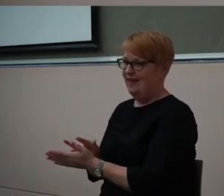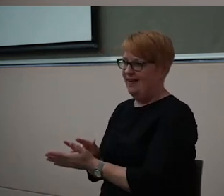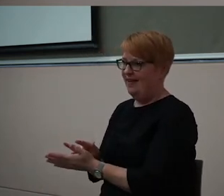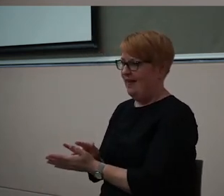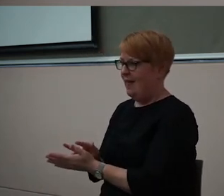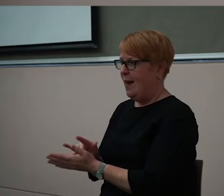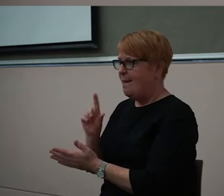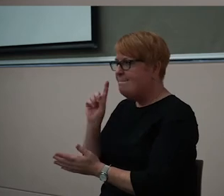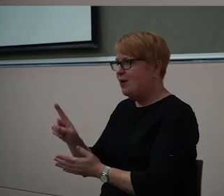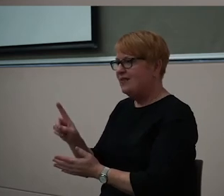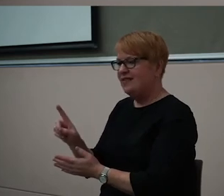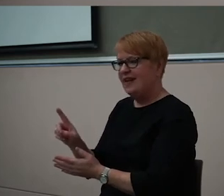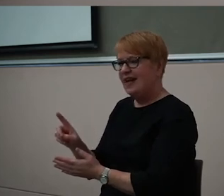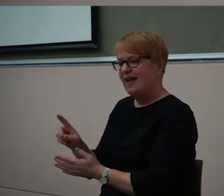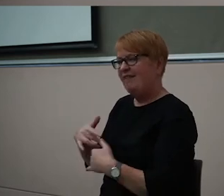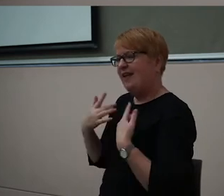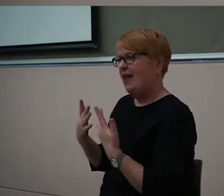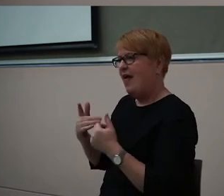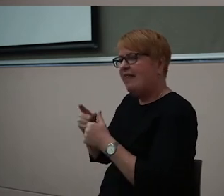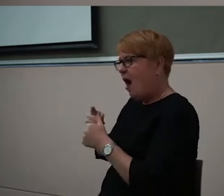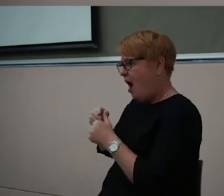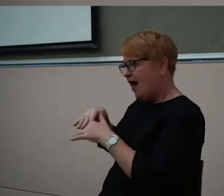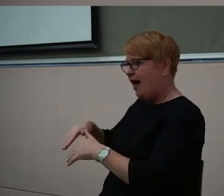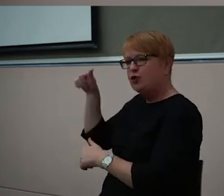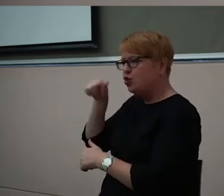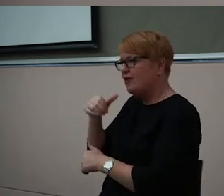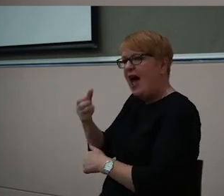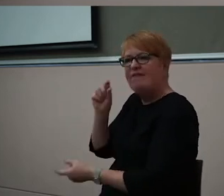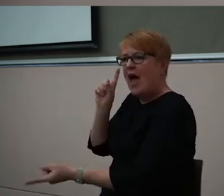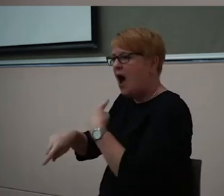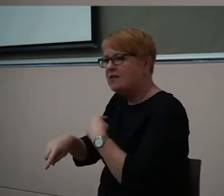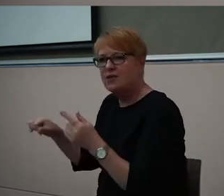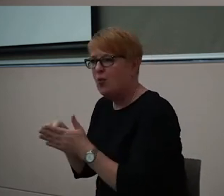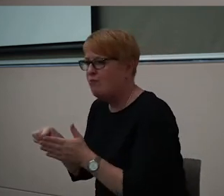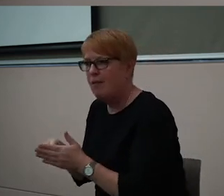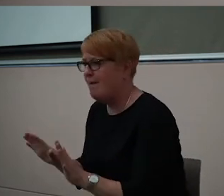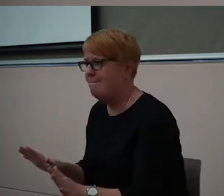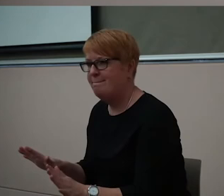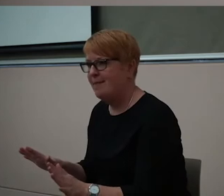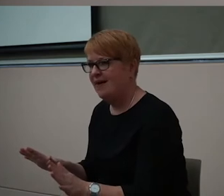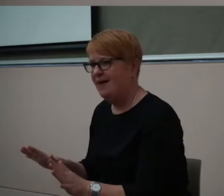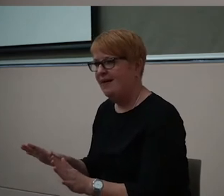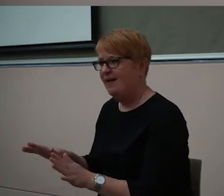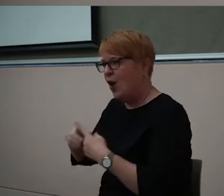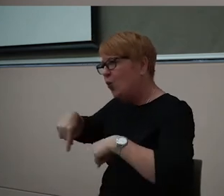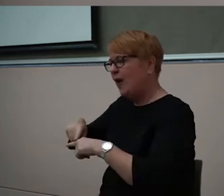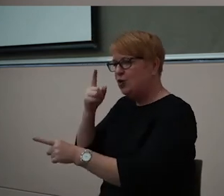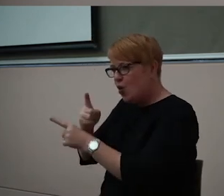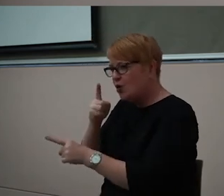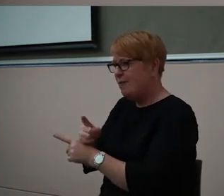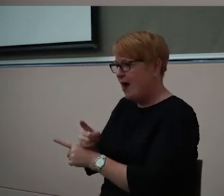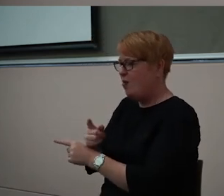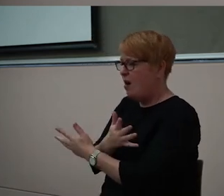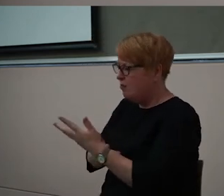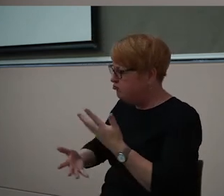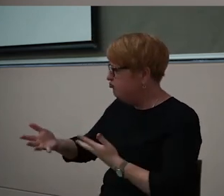that's a whole other conversation, but like there are conditions that allow it to happen, and that's money, right? So I could see in the archive that